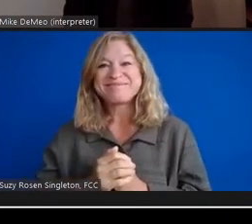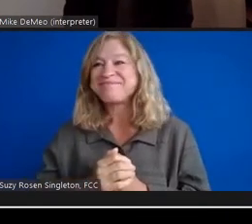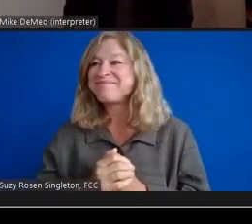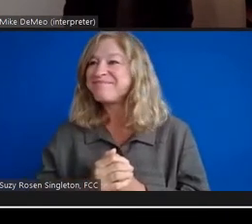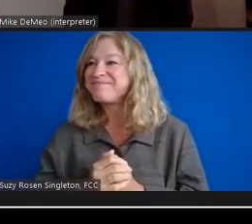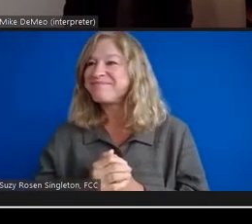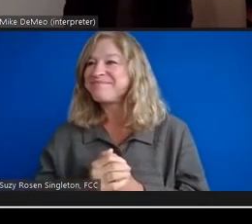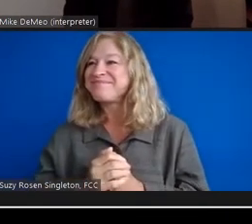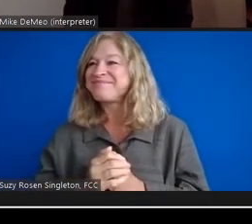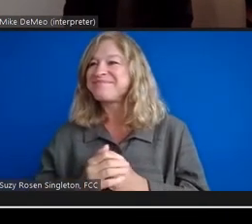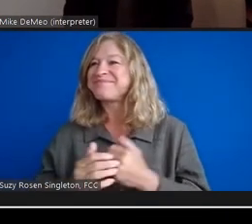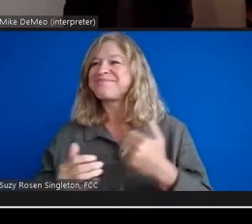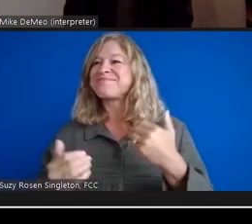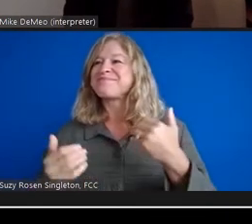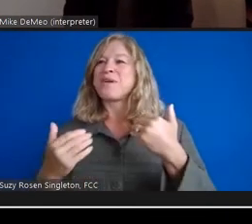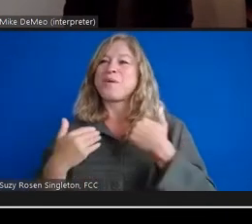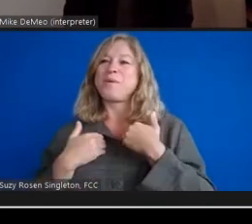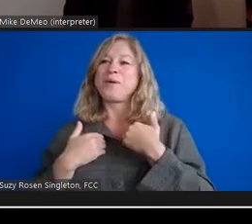the compliance timelines.